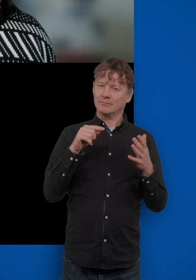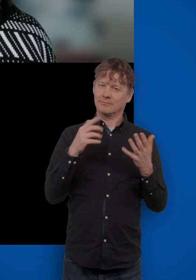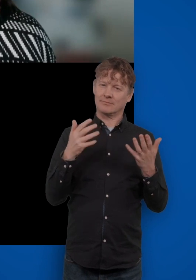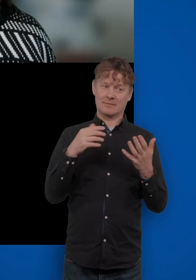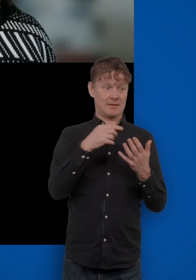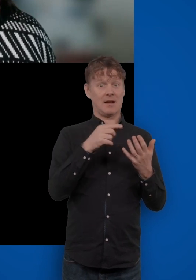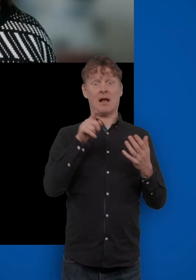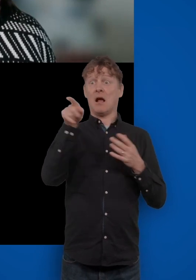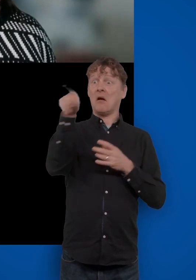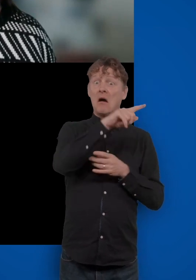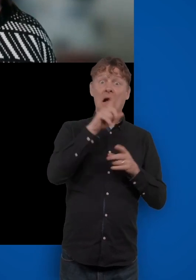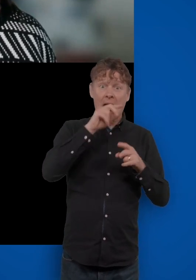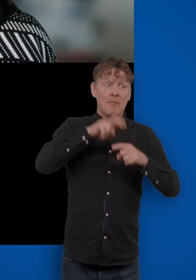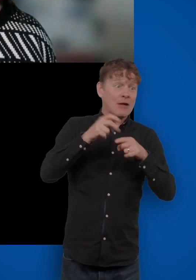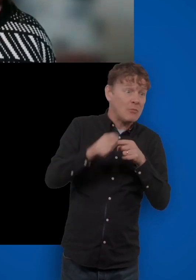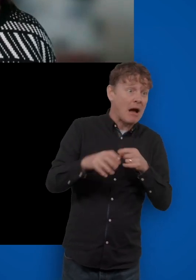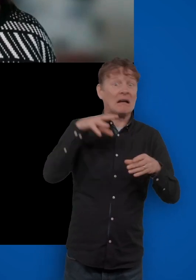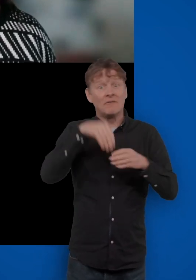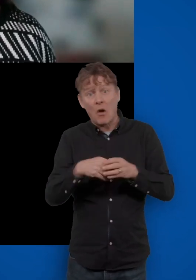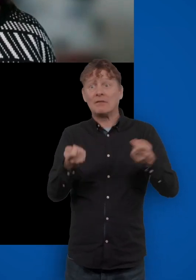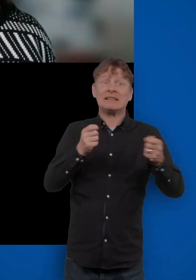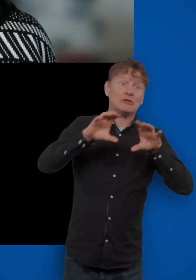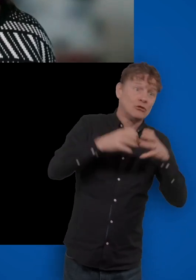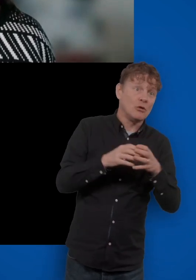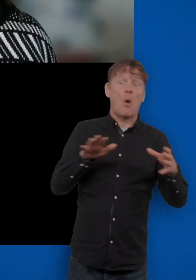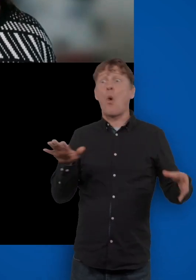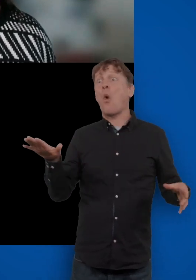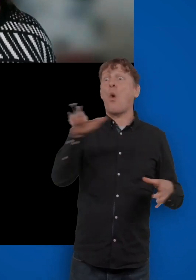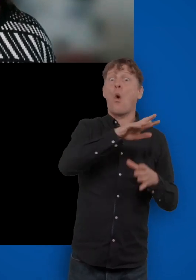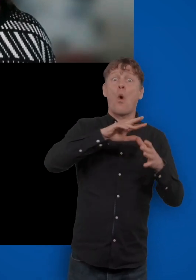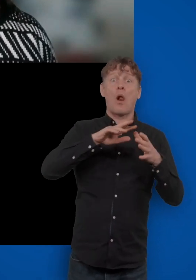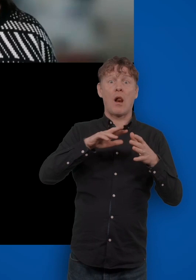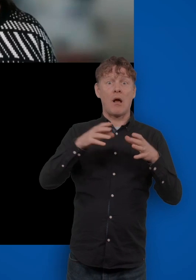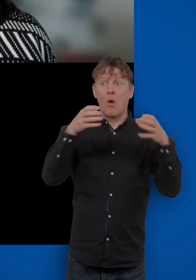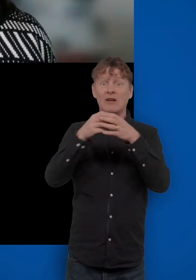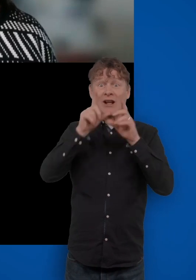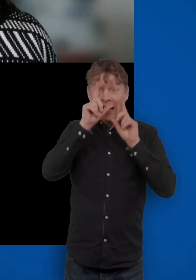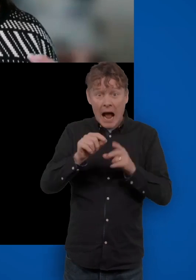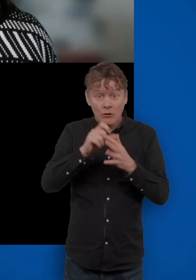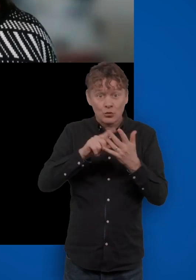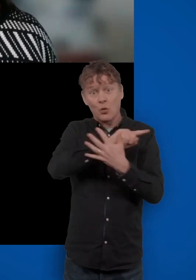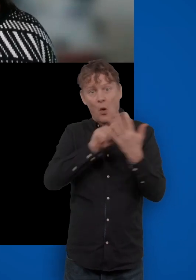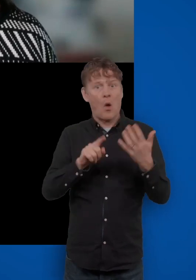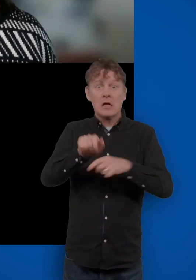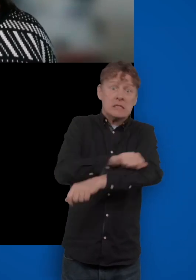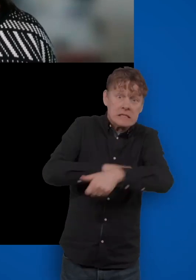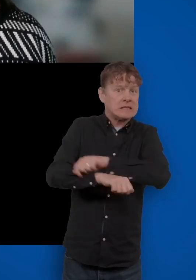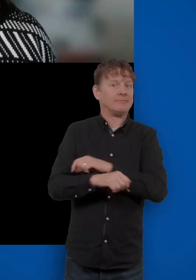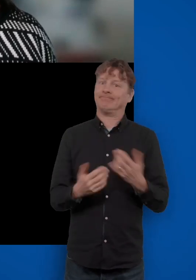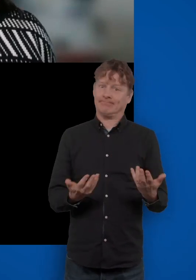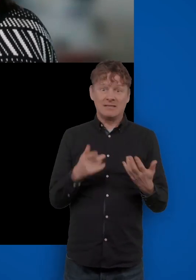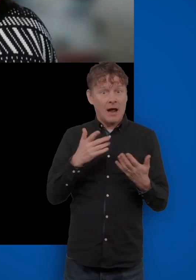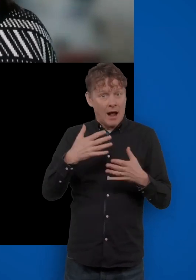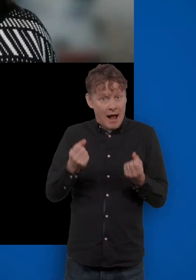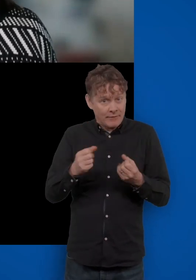To respond to everything and to do this benchmarking and to be involved in the steering group. And we're not asking for absolutely nothing here. It's, but obviously there is going to